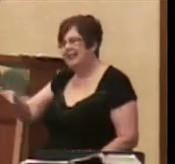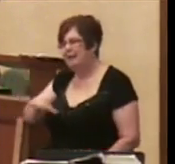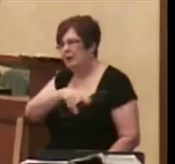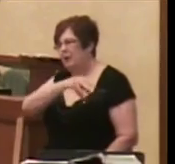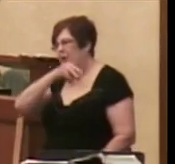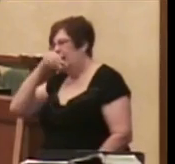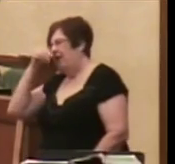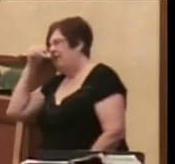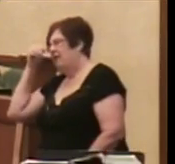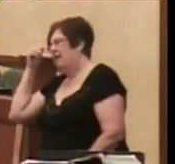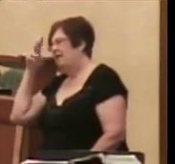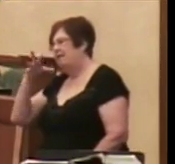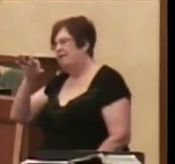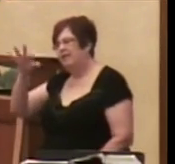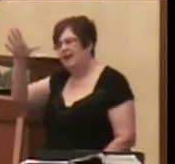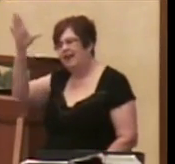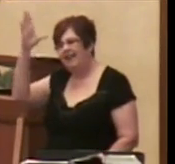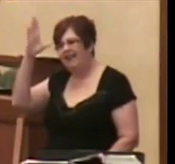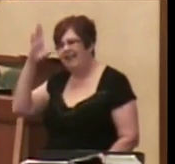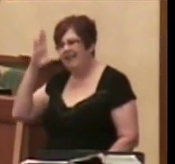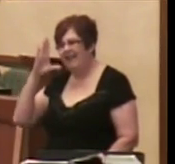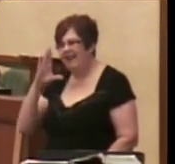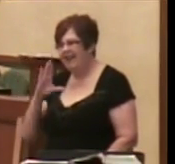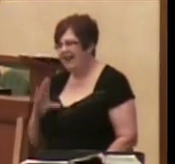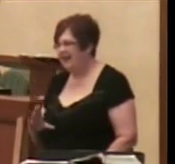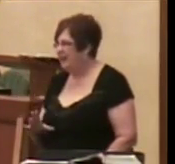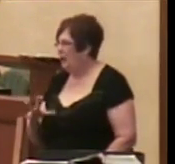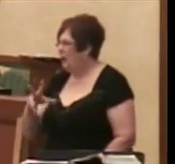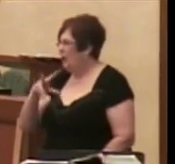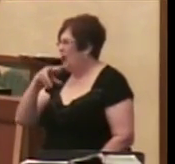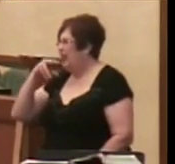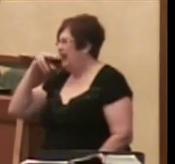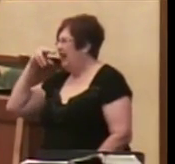Breathe deep the breath of God.